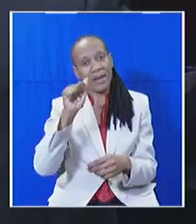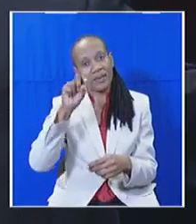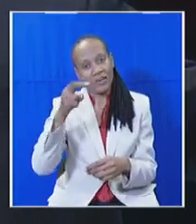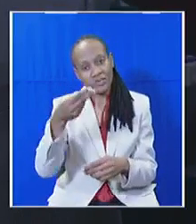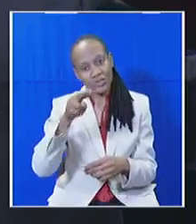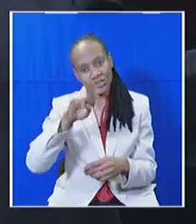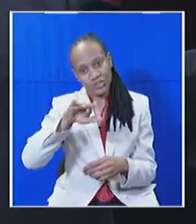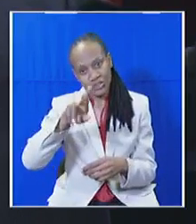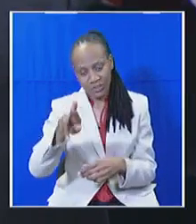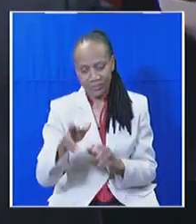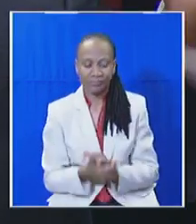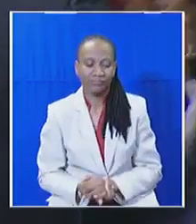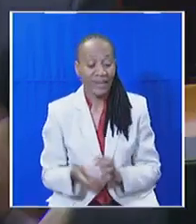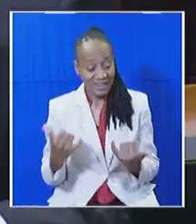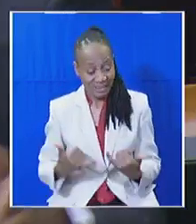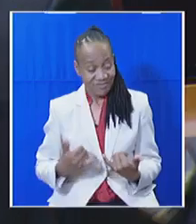the